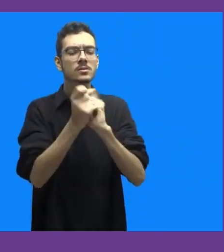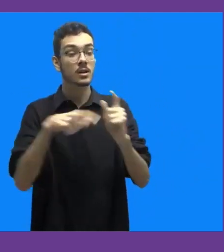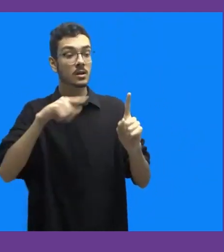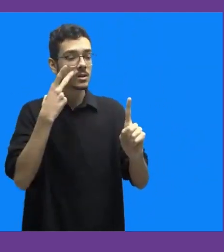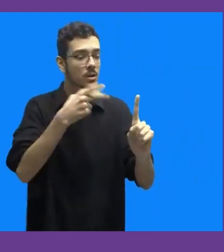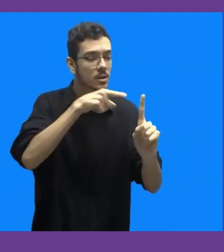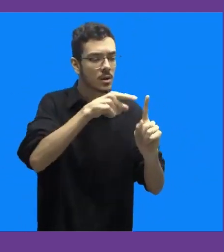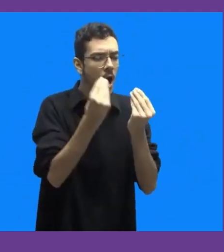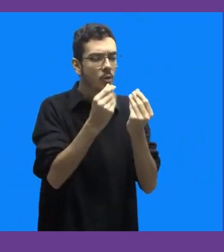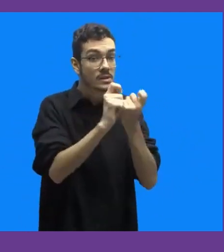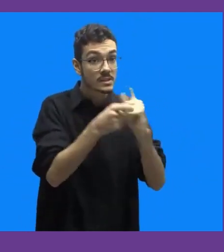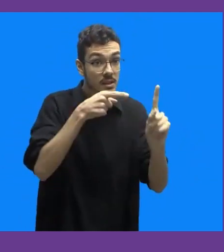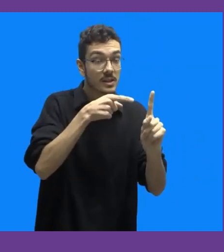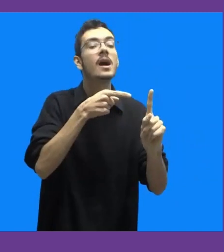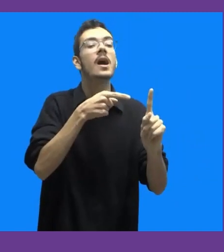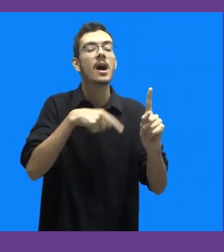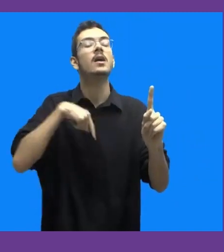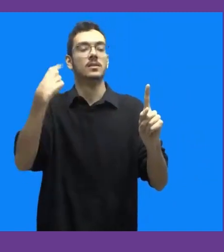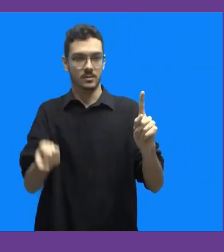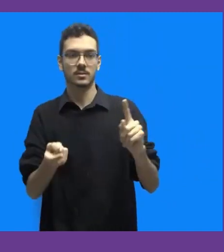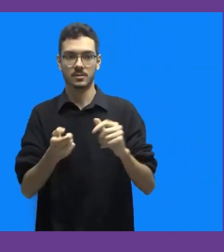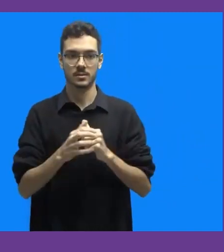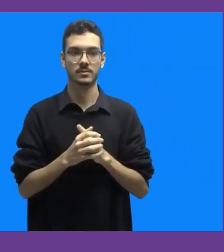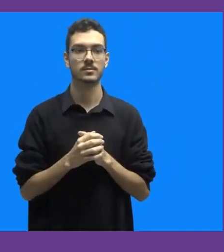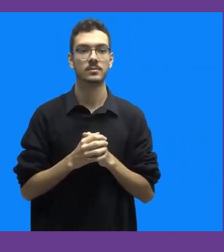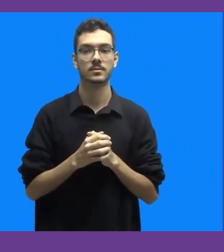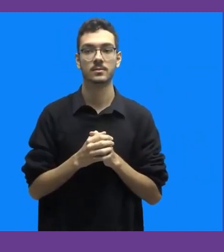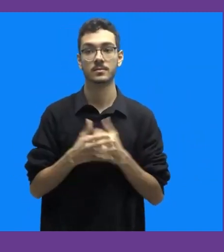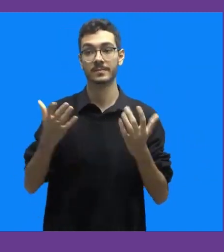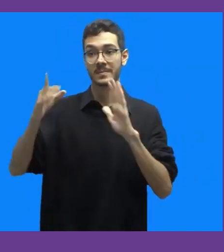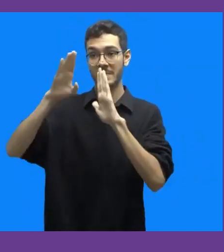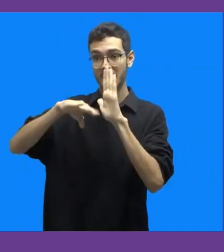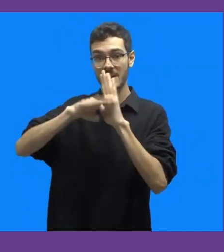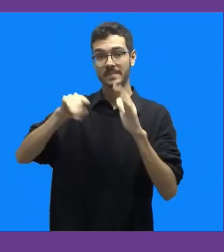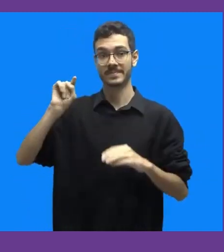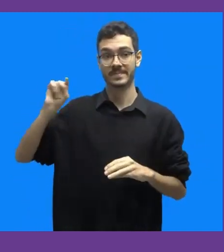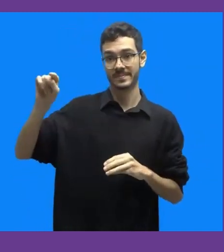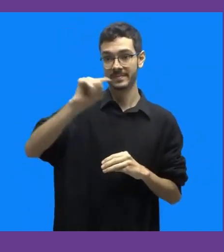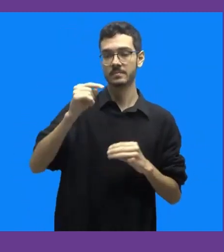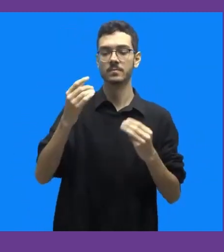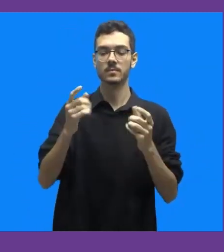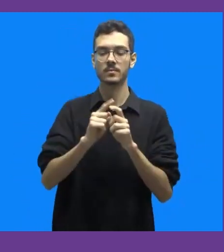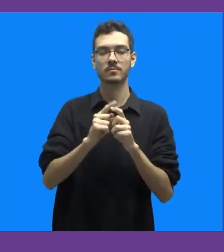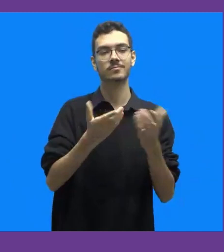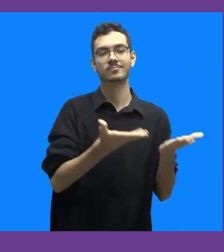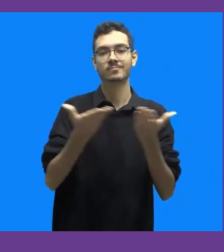my postgrad programs that I found out about what change is and how to affect change.